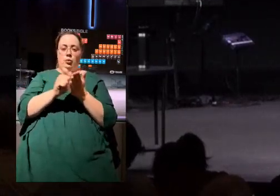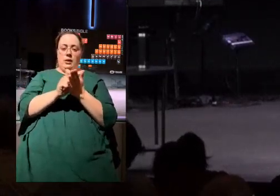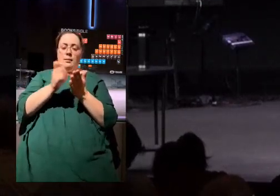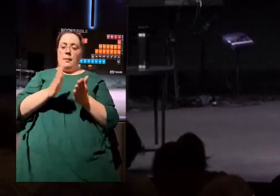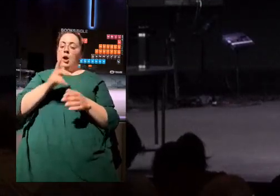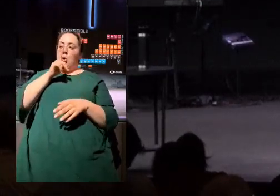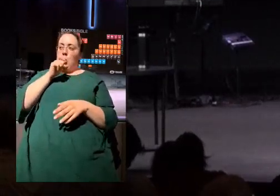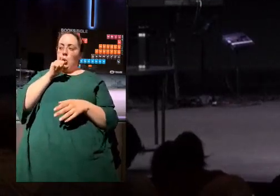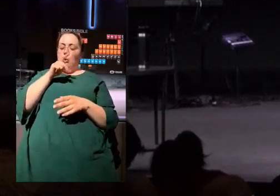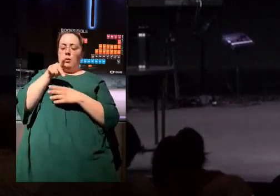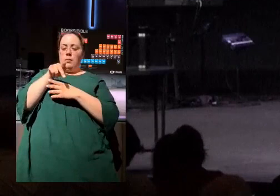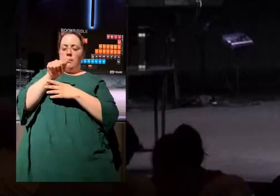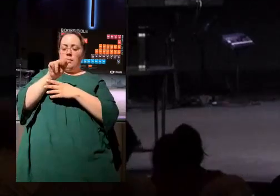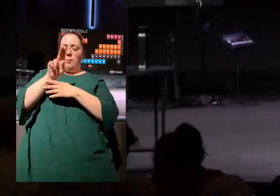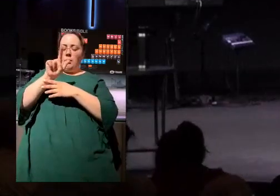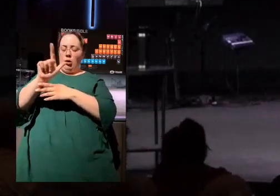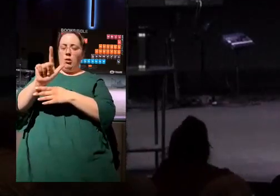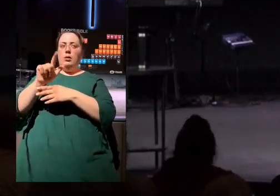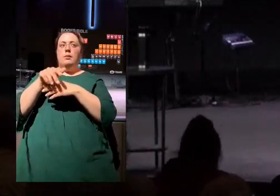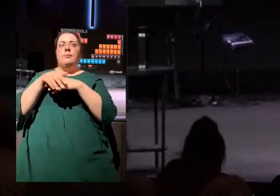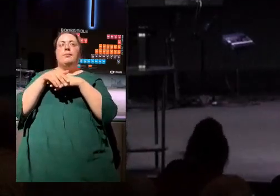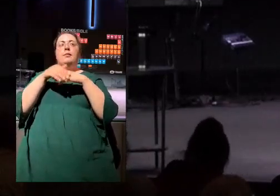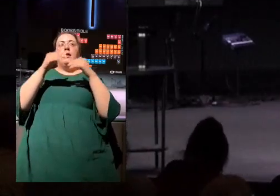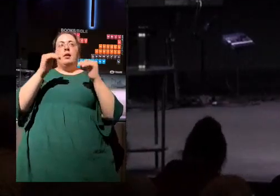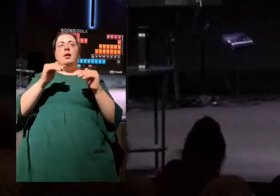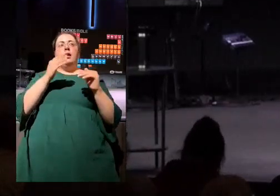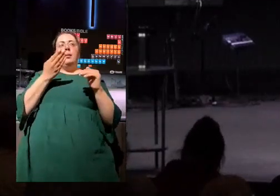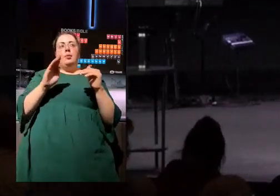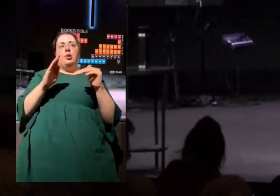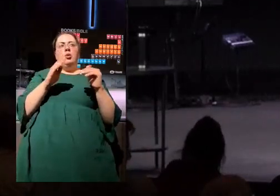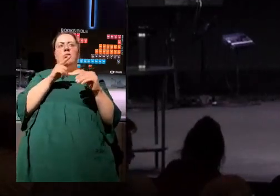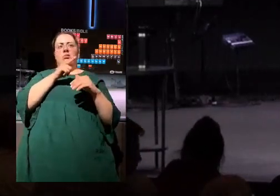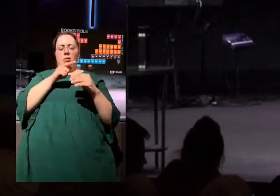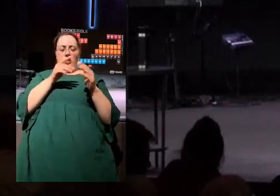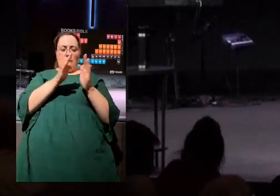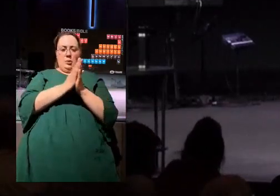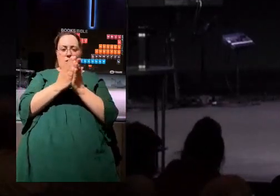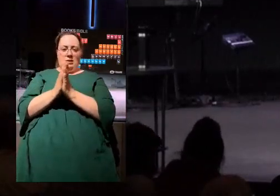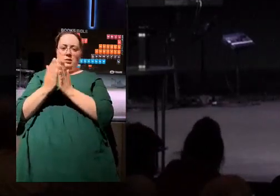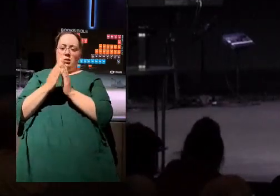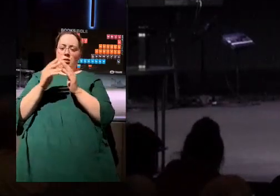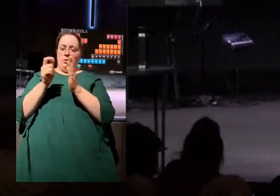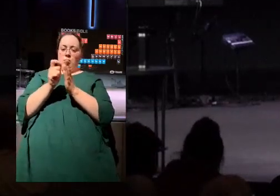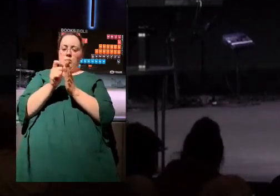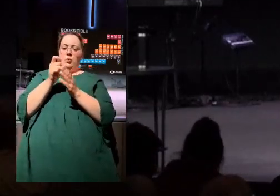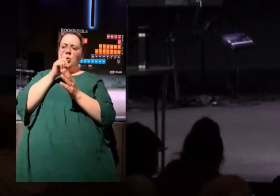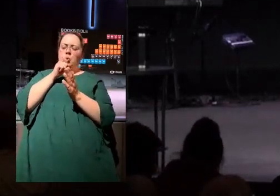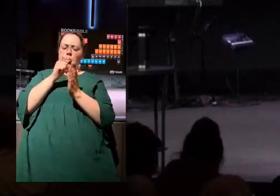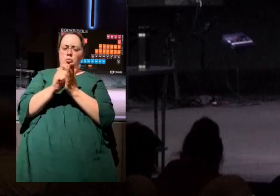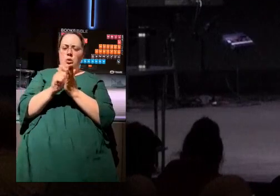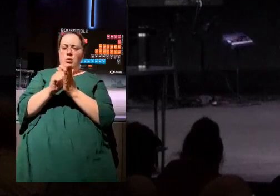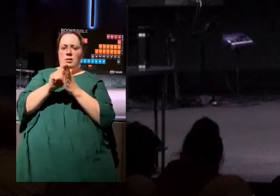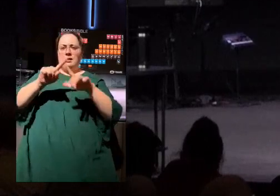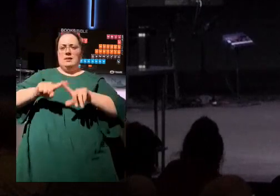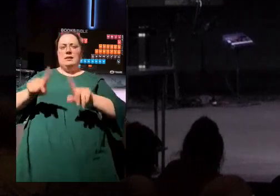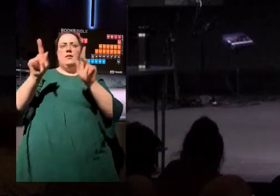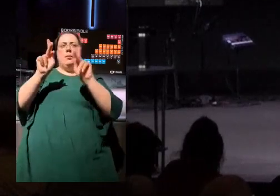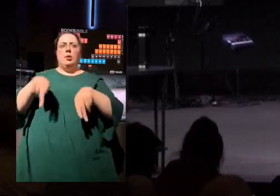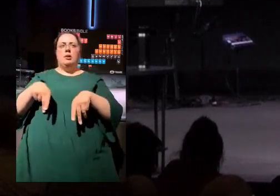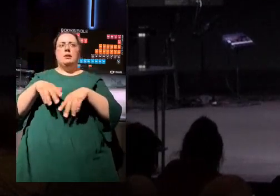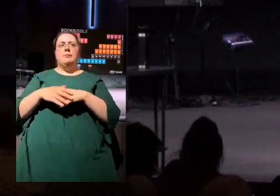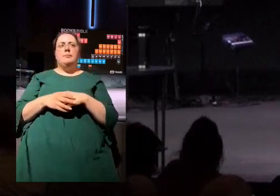literature. The black boxes, those are just letters written by someone else, not Paul. And at the very end, in the corner, is